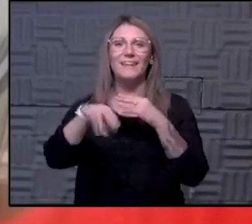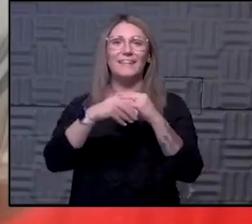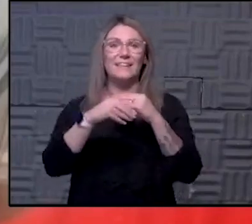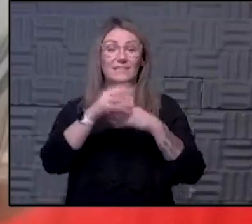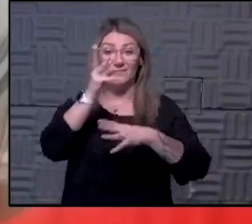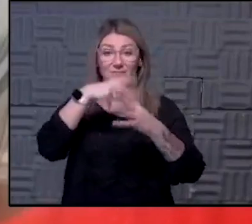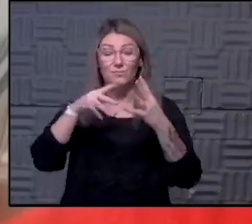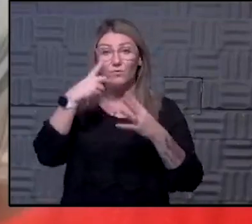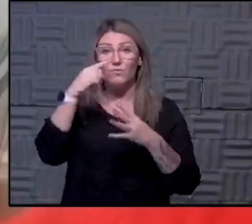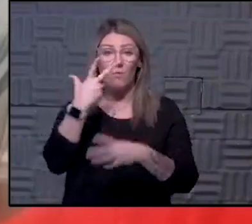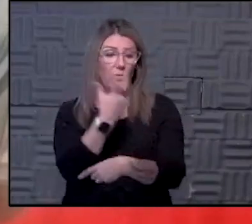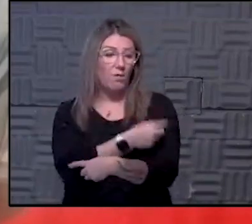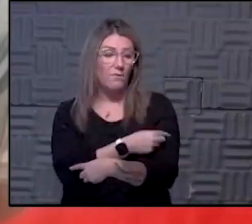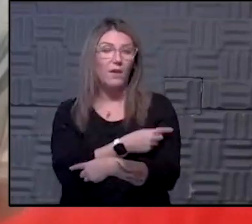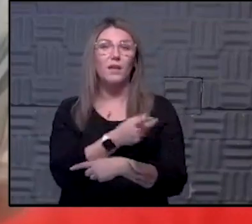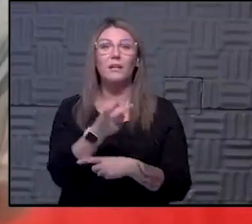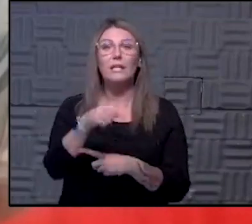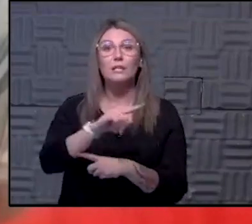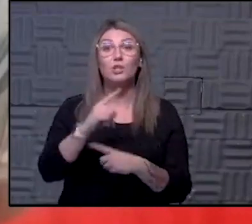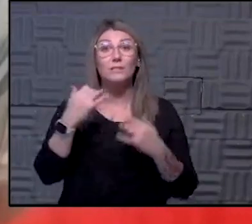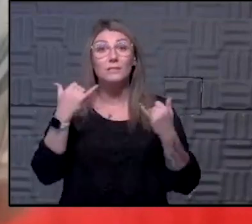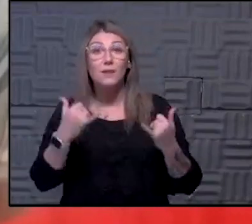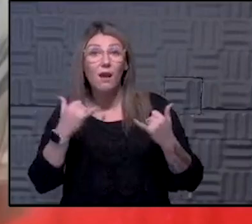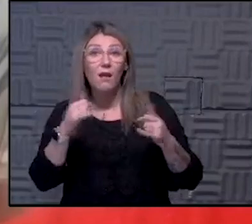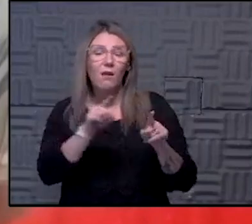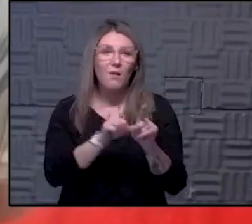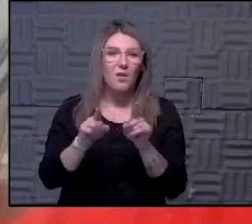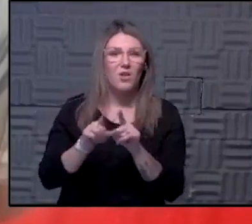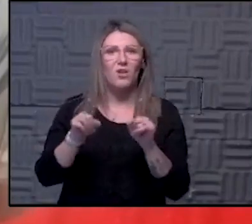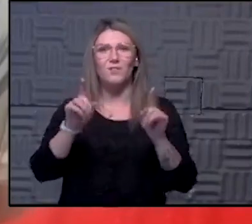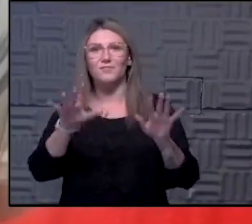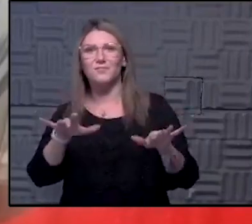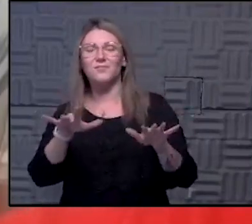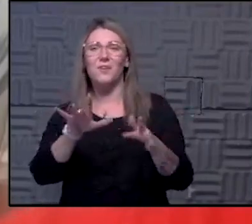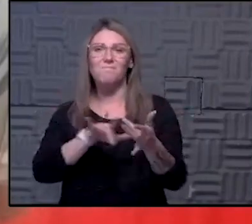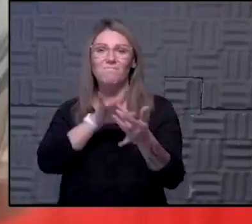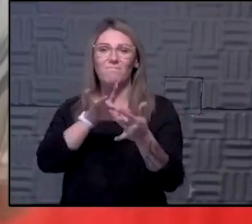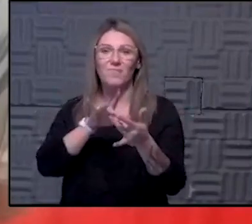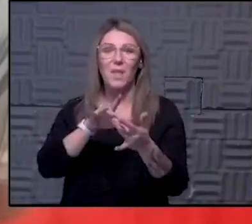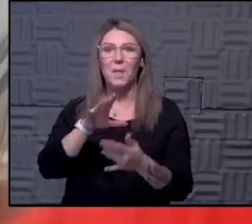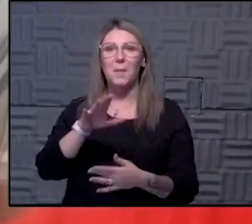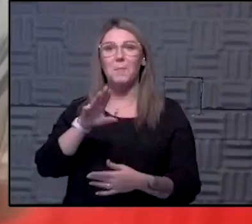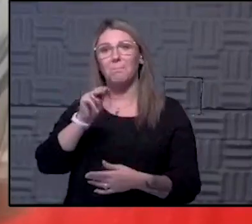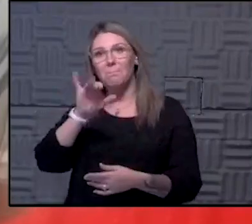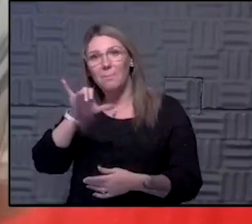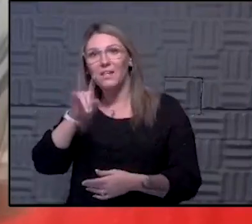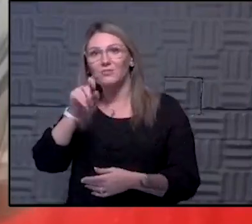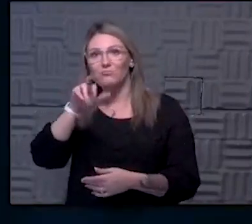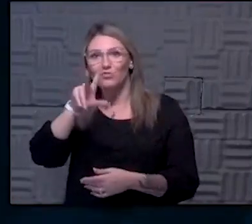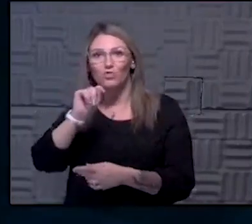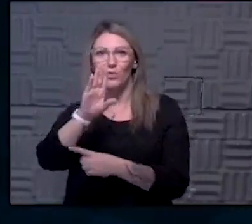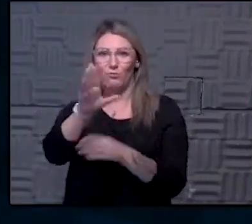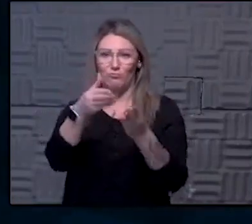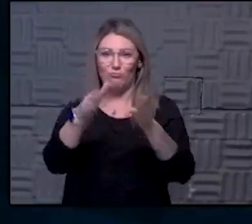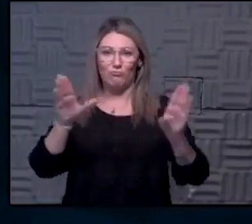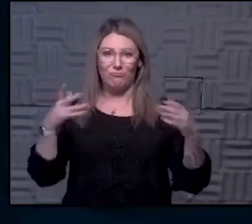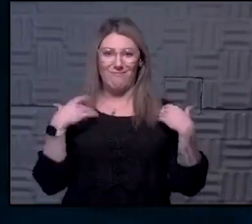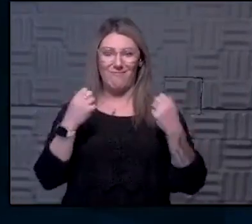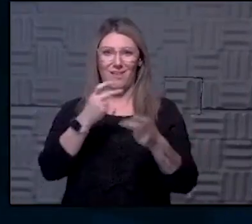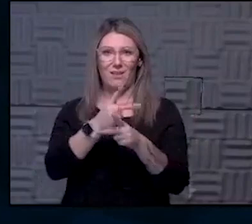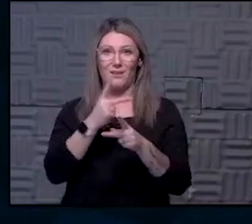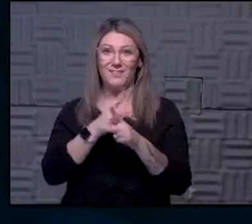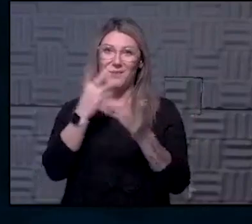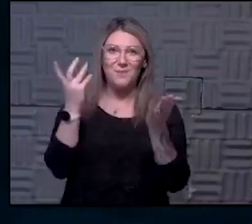for vaccination, they're now also able to leverage MyChart for their general health care. So it's a win-win. That is a